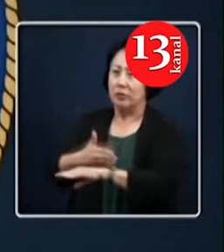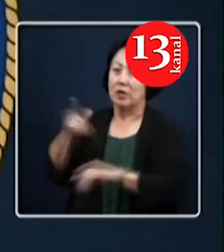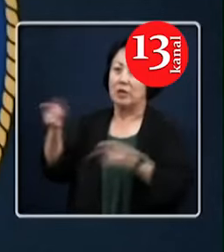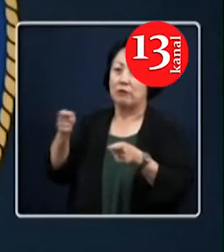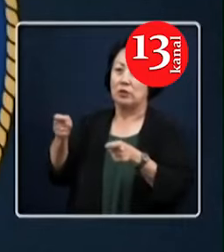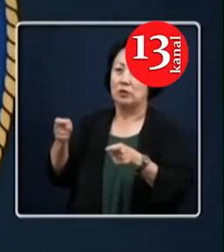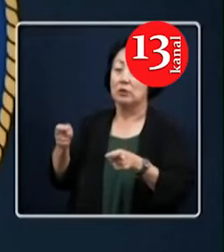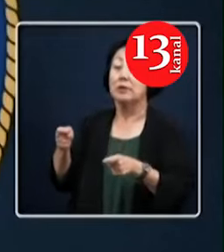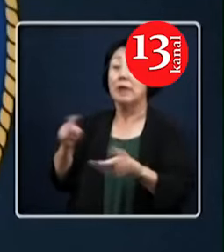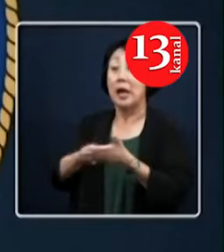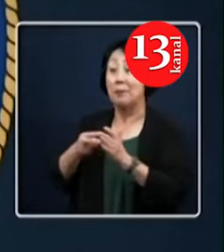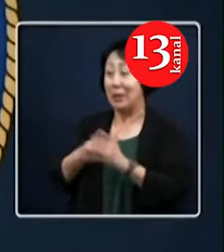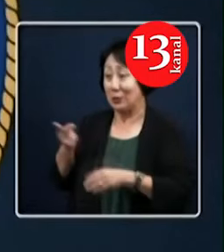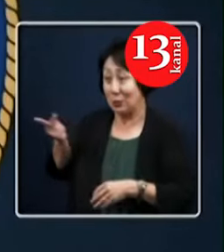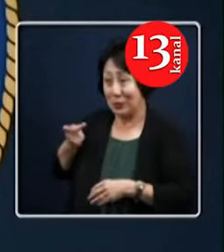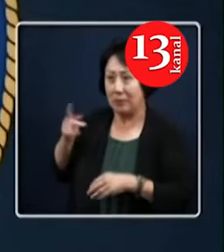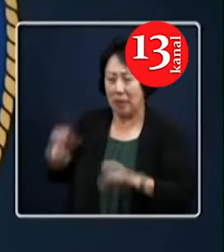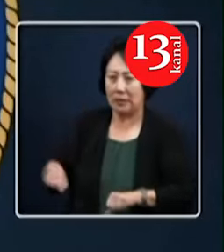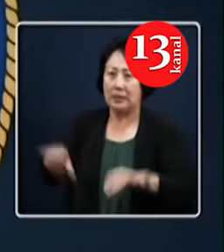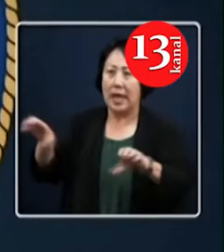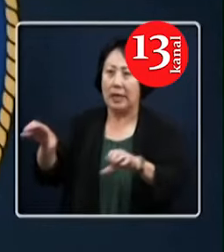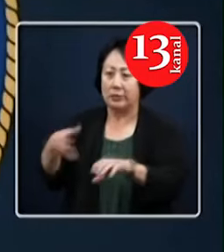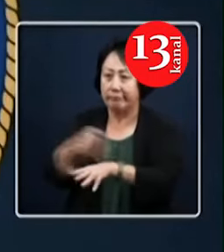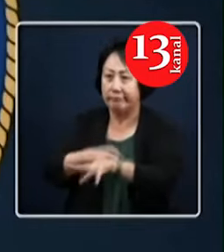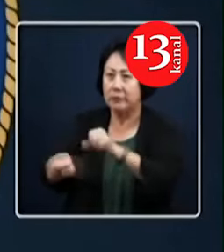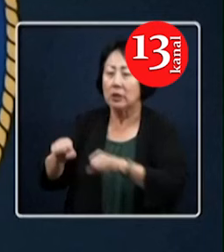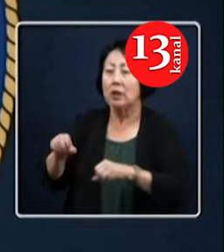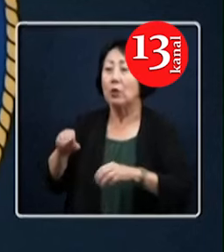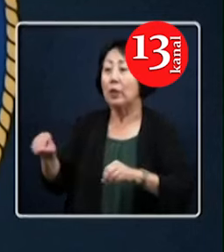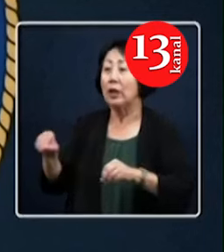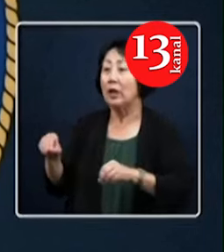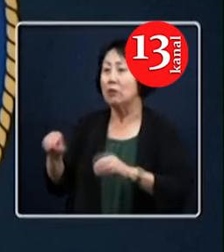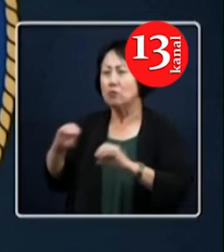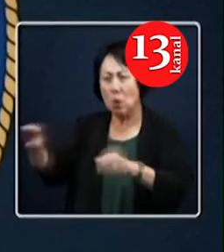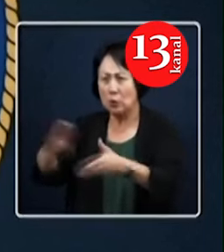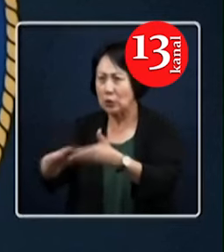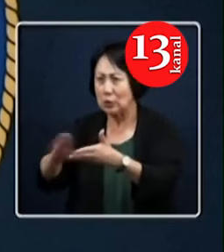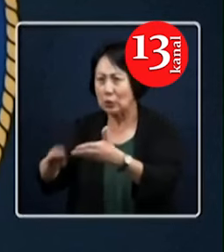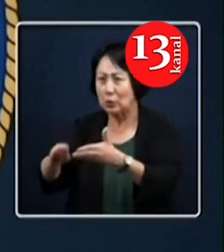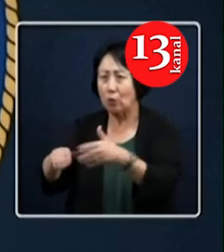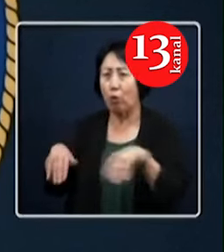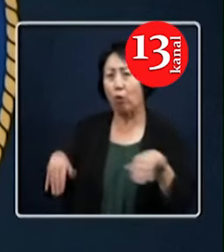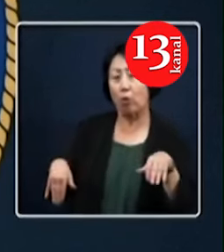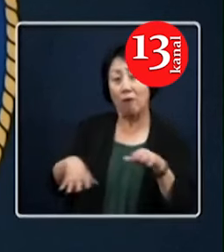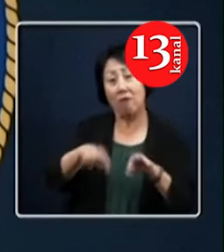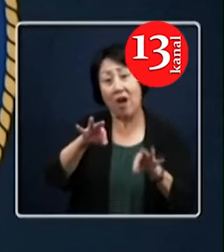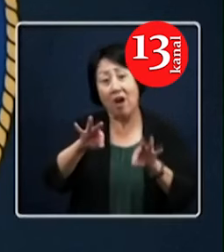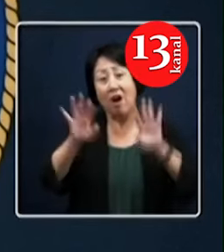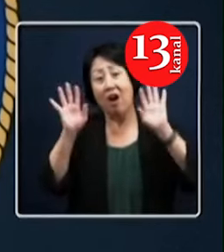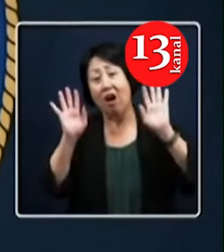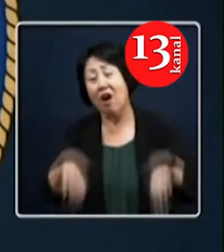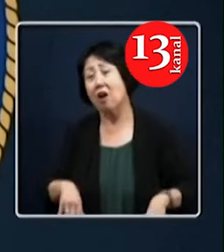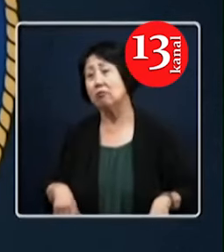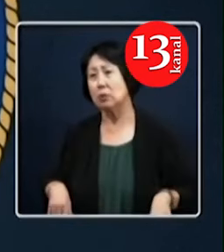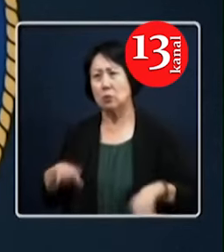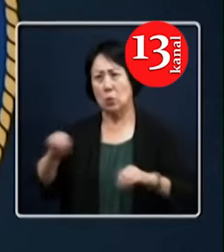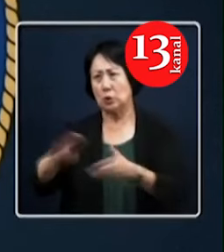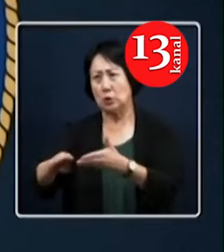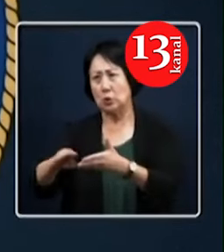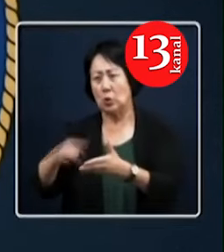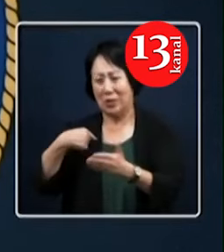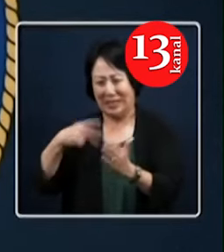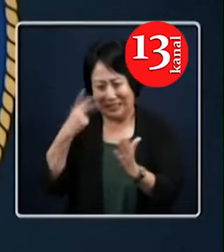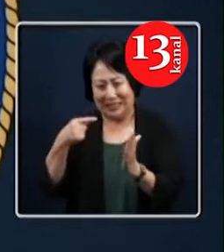We have to act, and we have no excuse to not act with the findings and the recommendations that are in